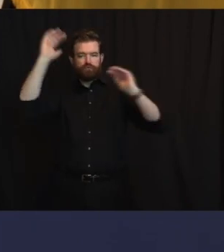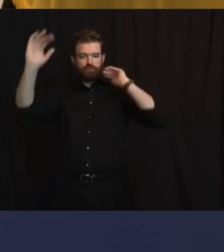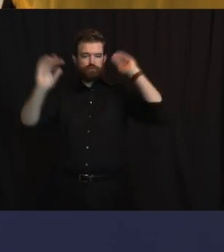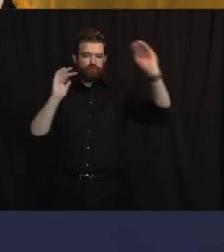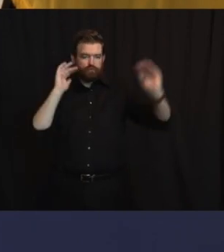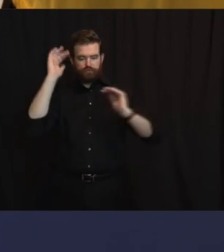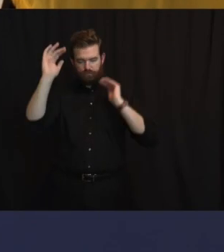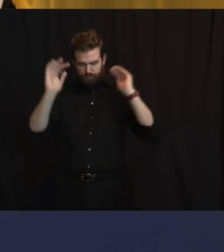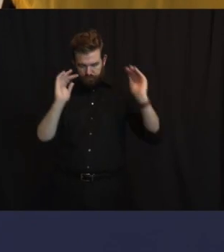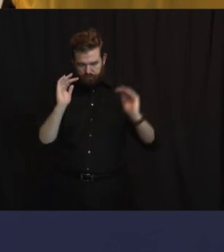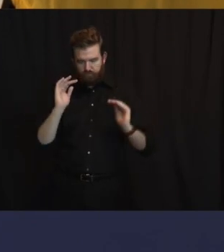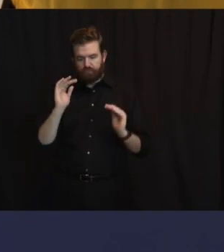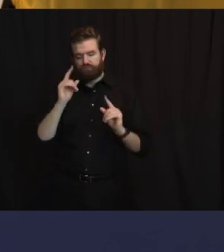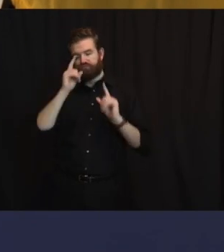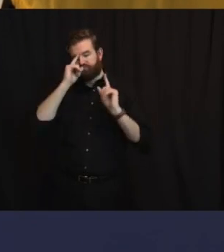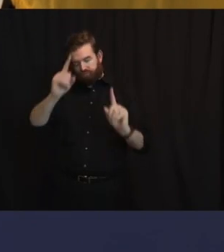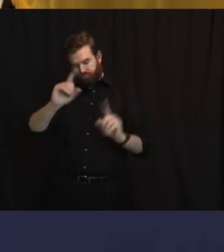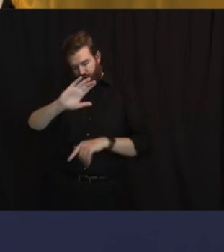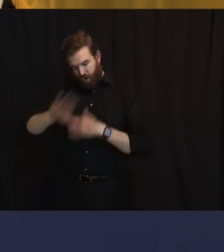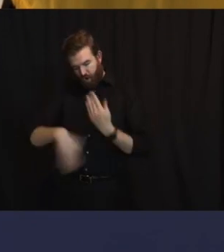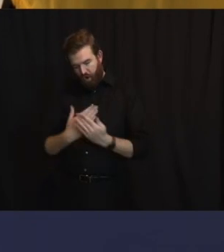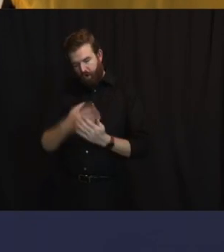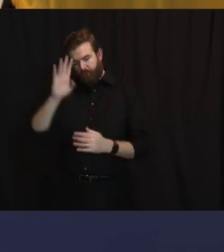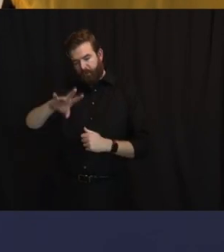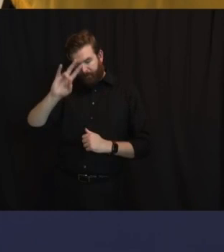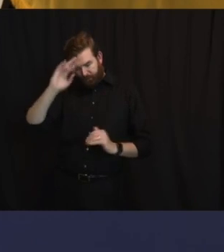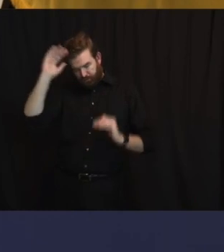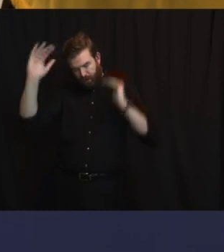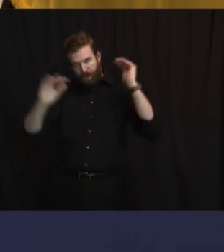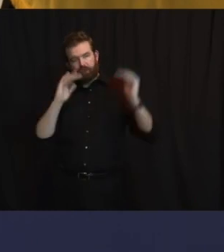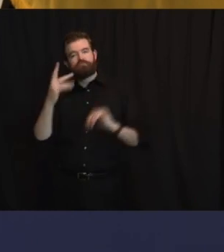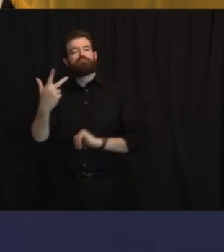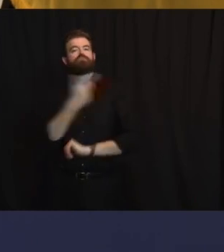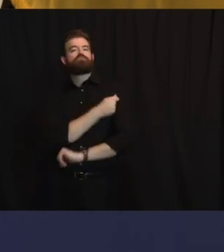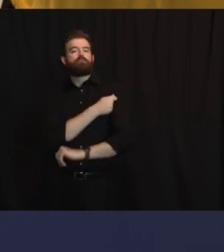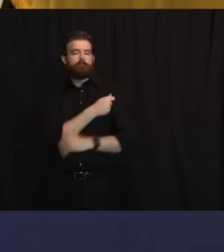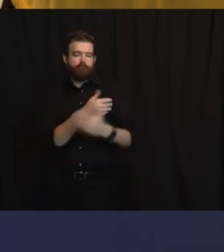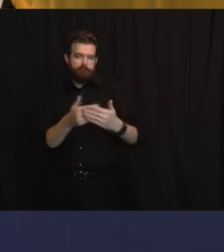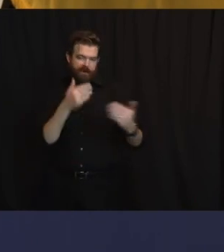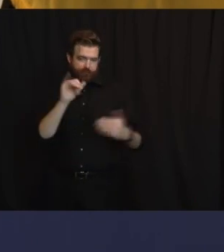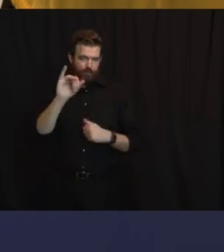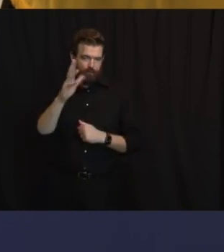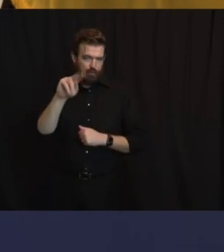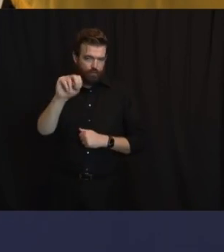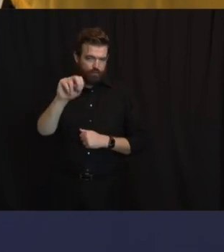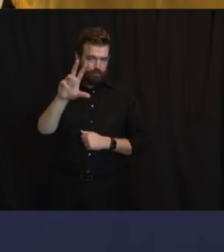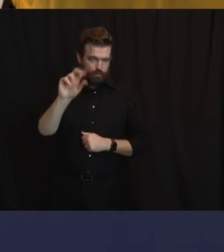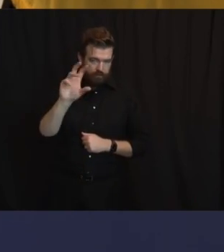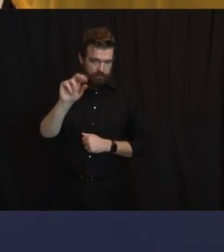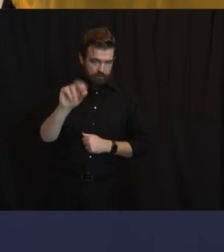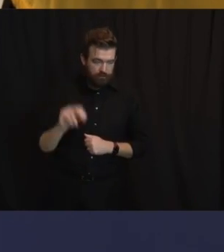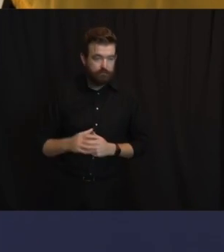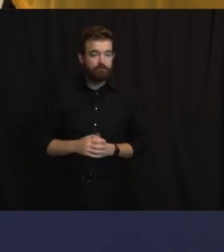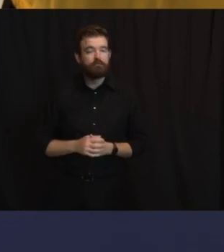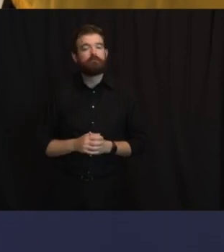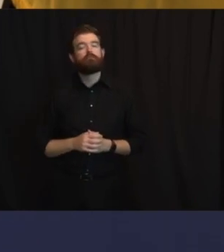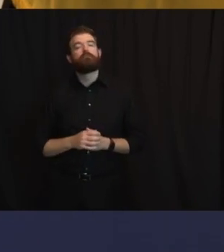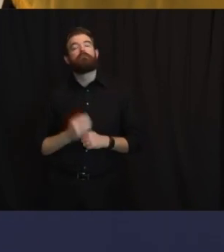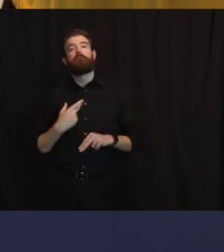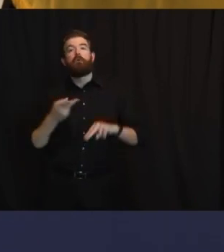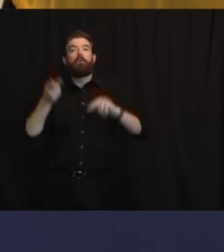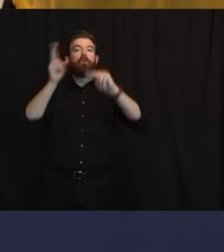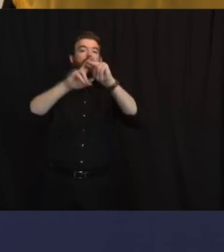color on that on Monday, because we're at the place we knew would always get to. We knew, just as Judy had done a sort